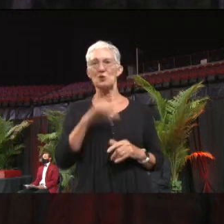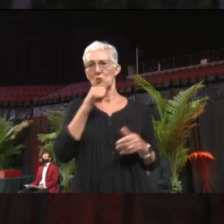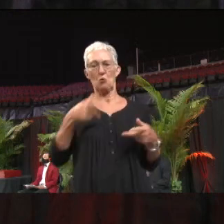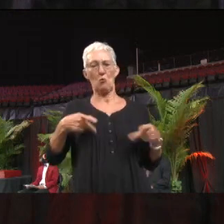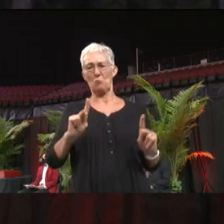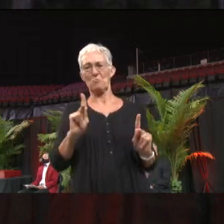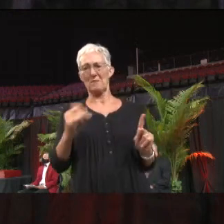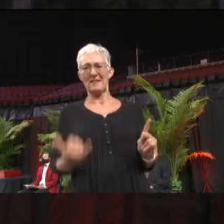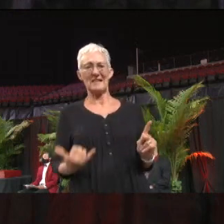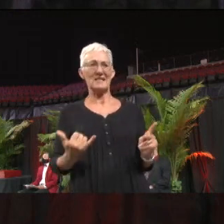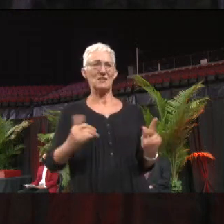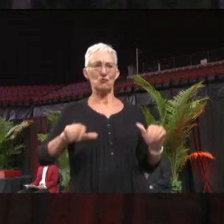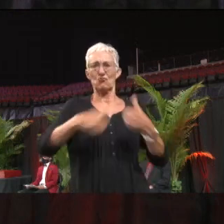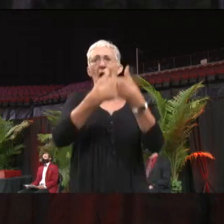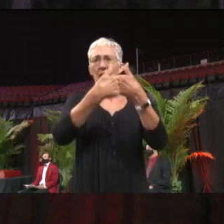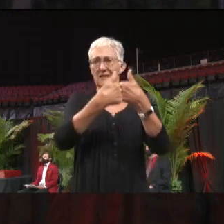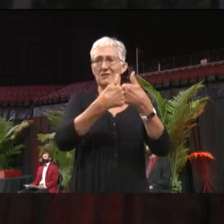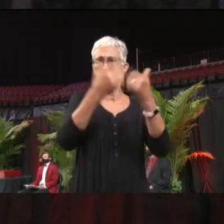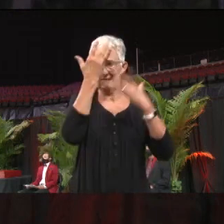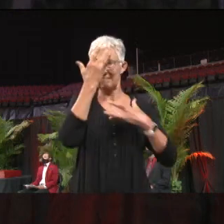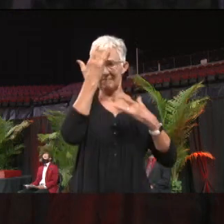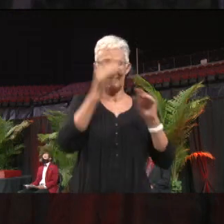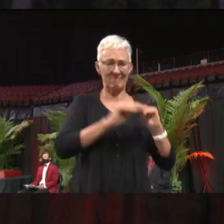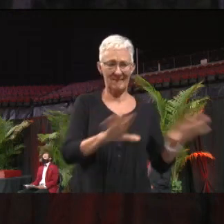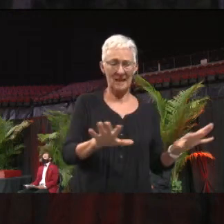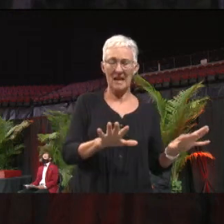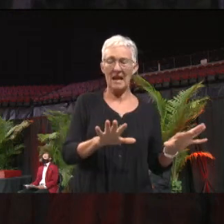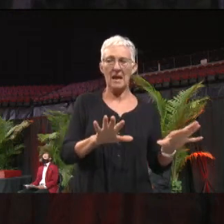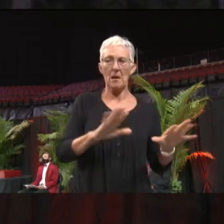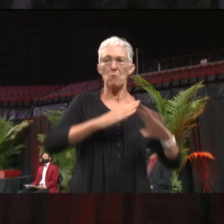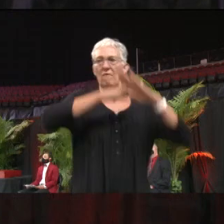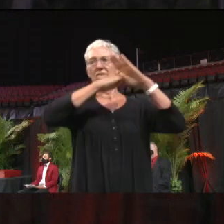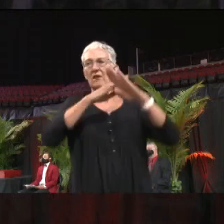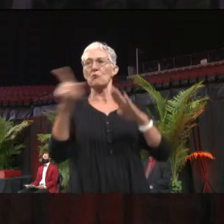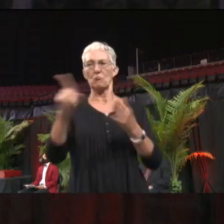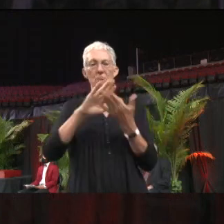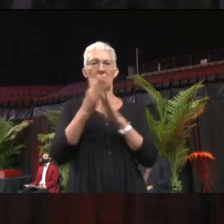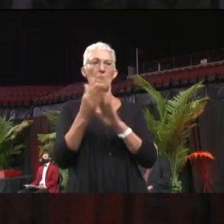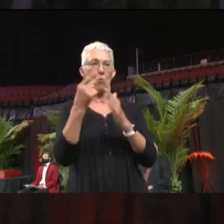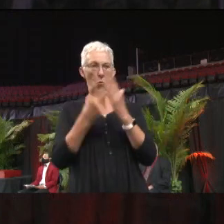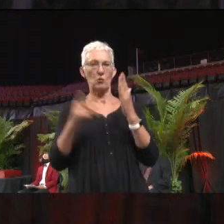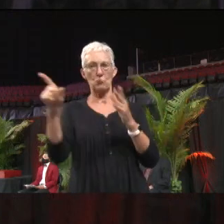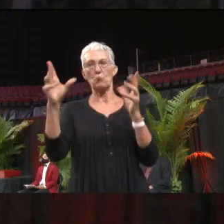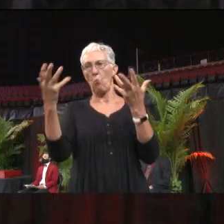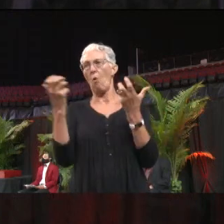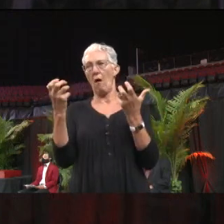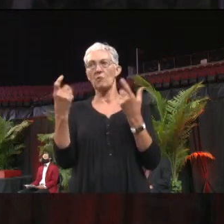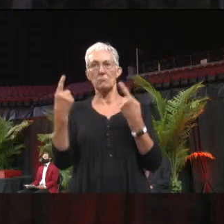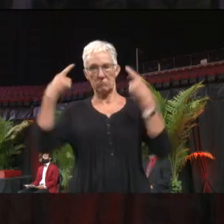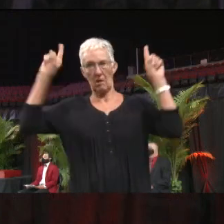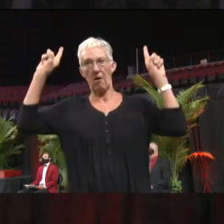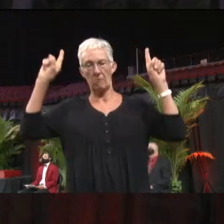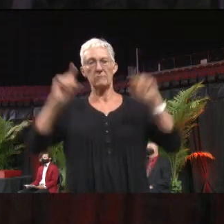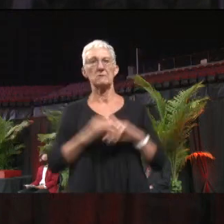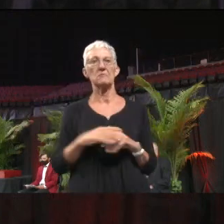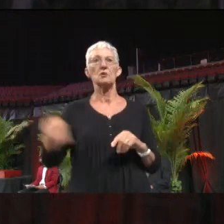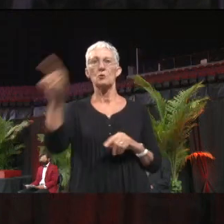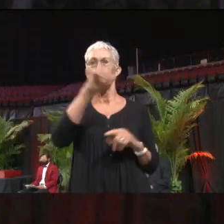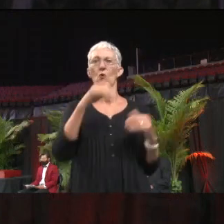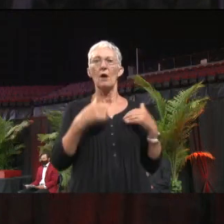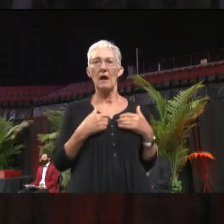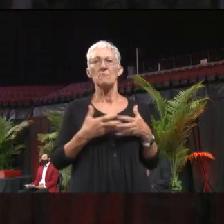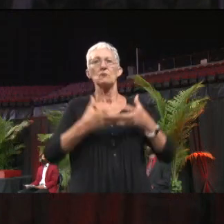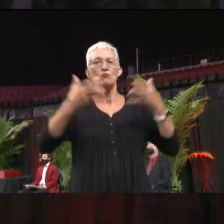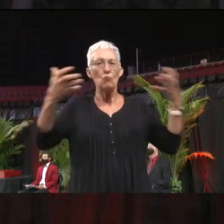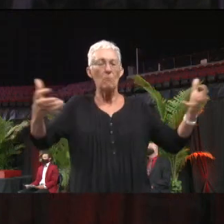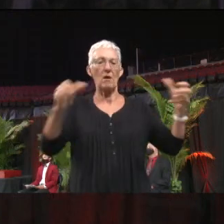any others keep you from becoming everything you have ever wanted to be. You all have so much potential, and I hope you get everything that's meant